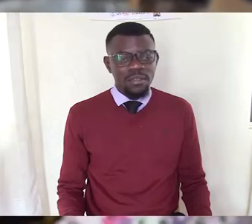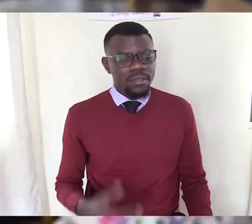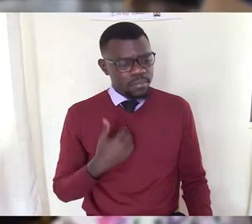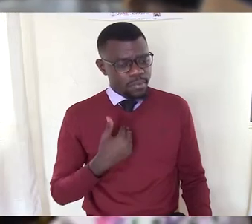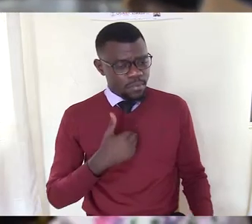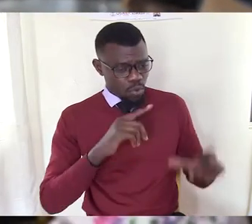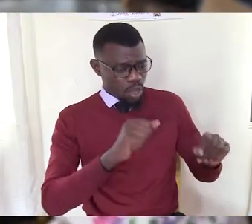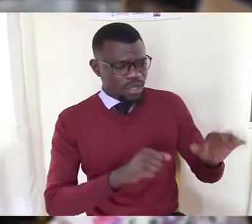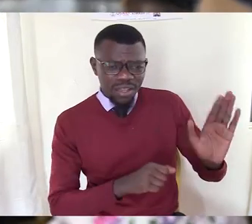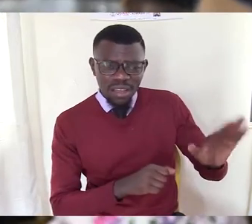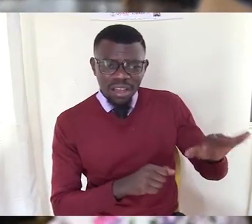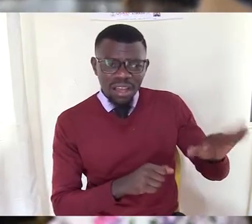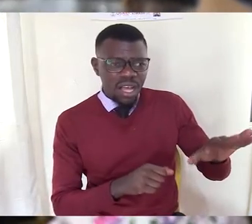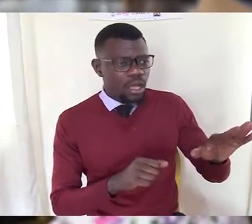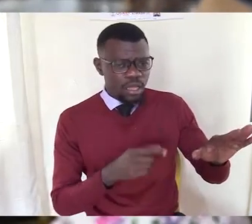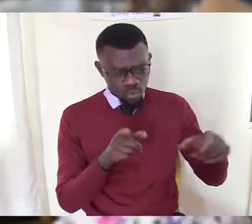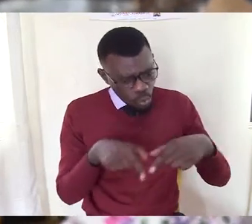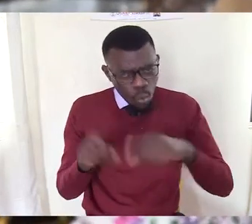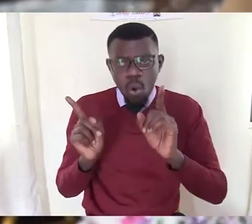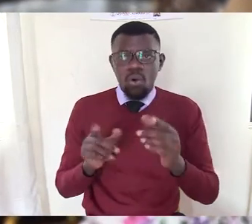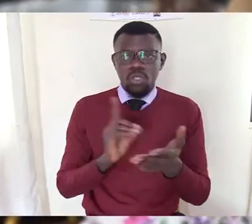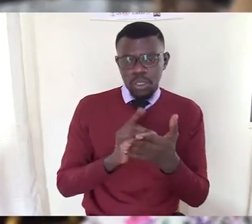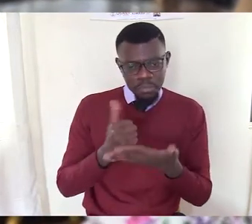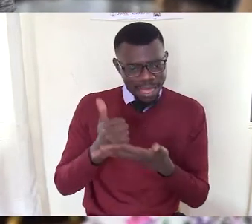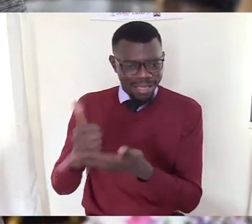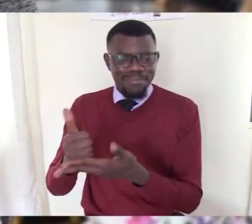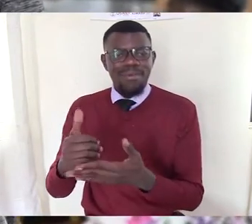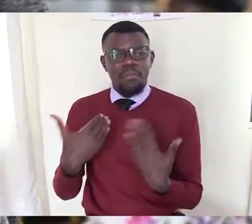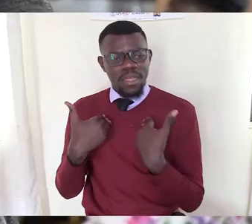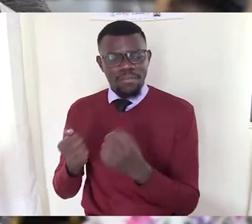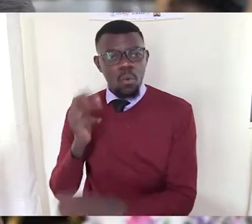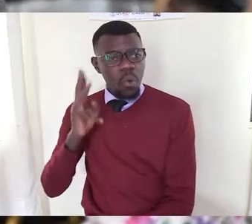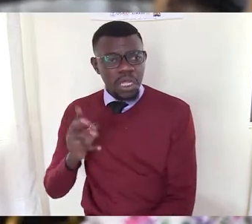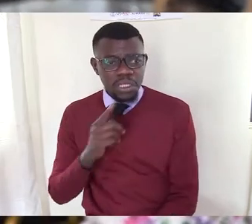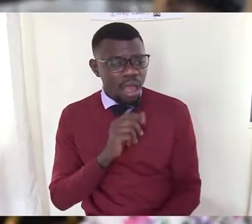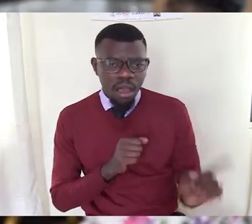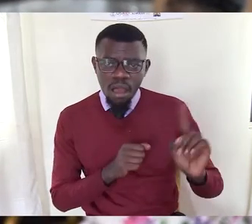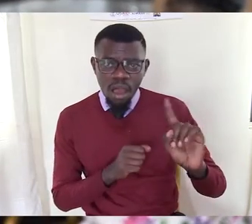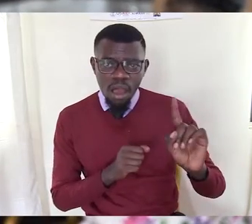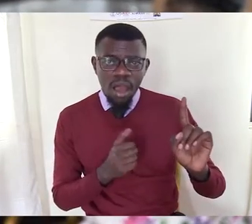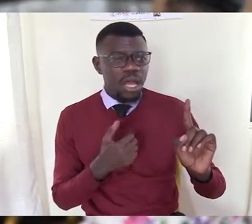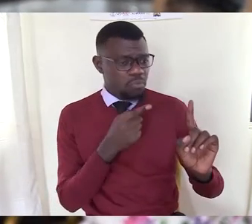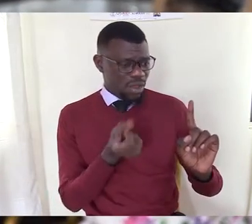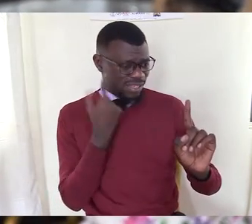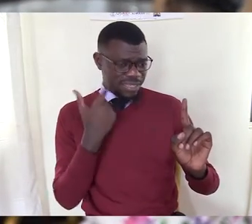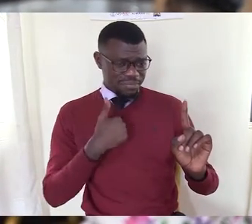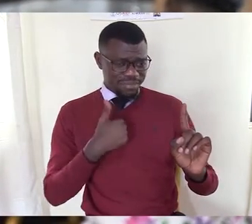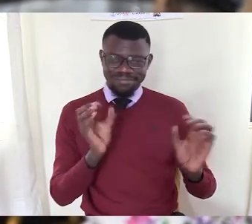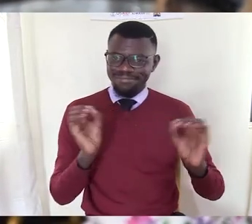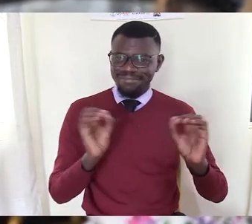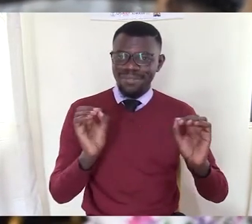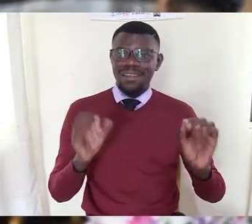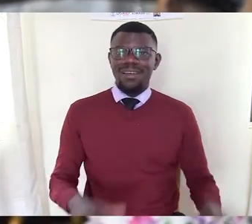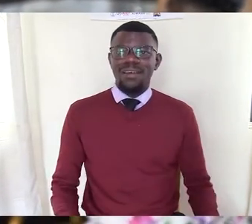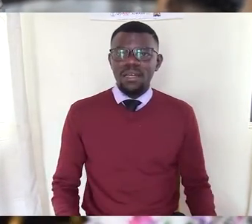Lucy, go and see a doctor. You will be fine. She told me, I know you don't understand. I